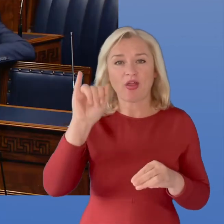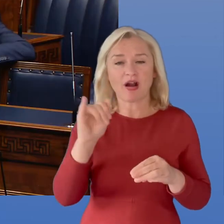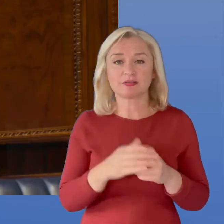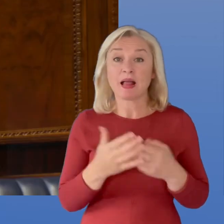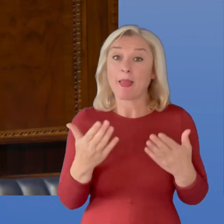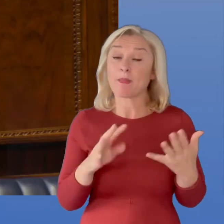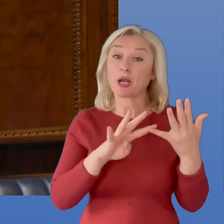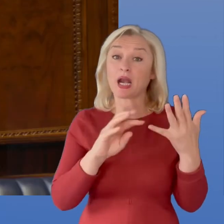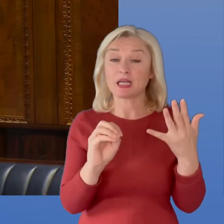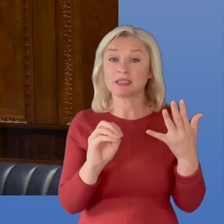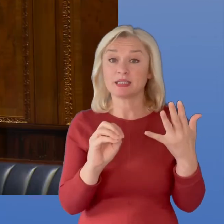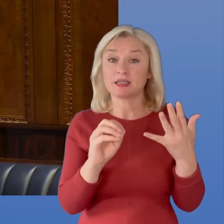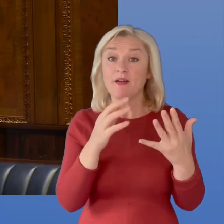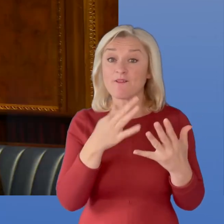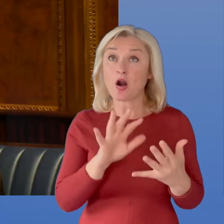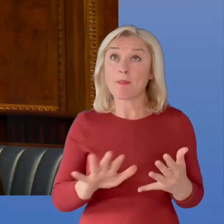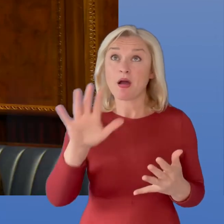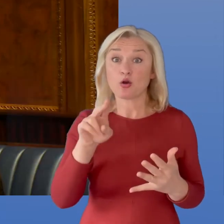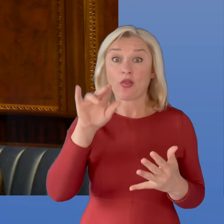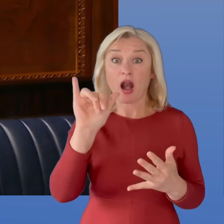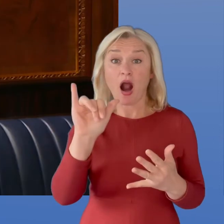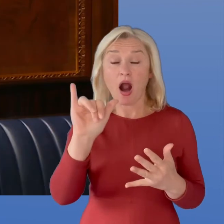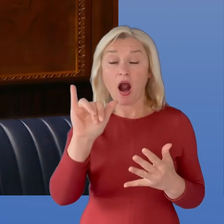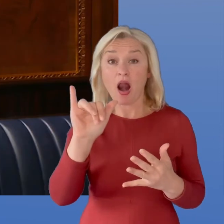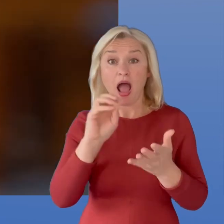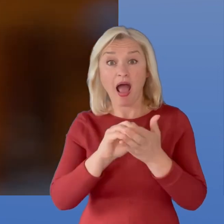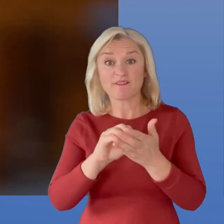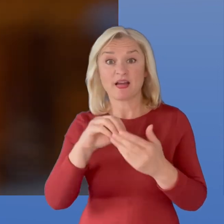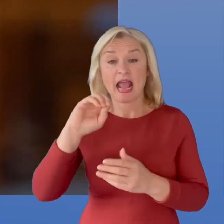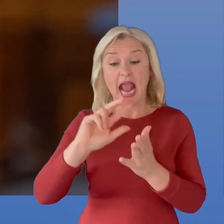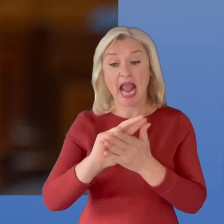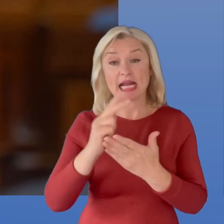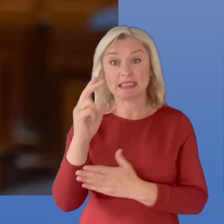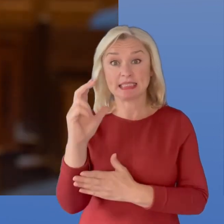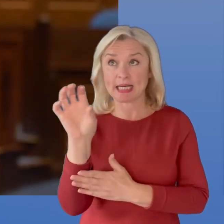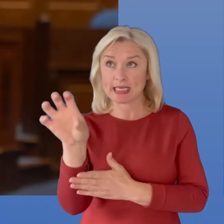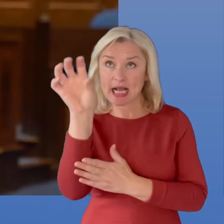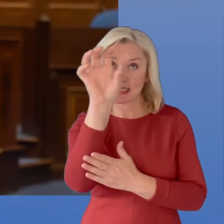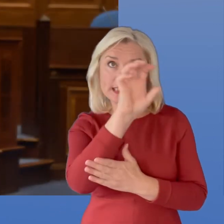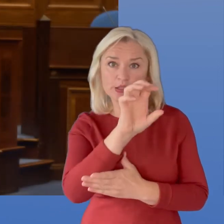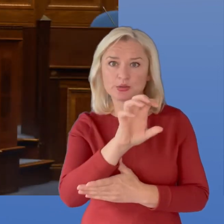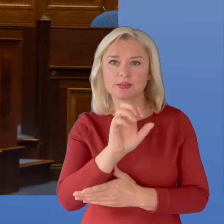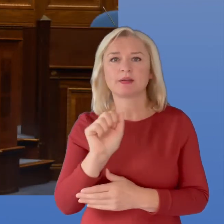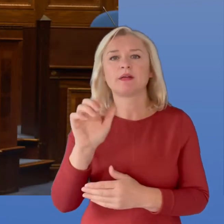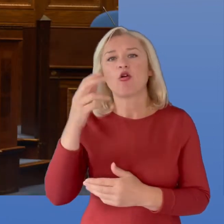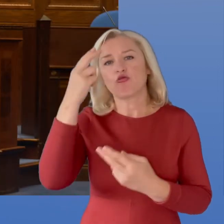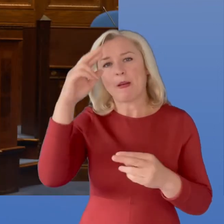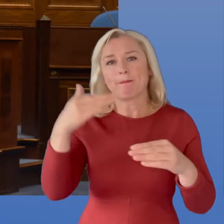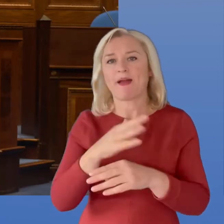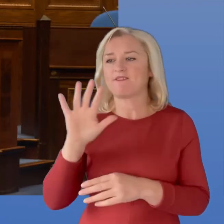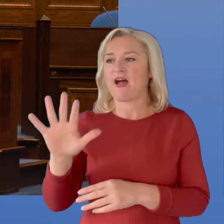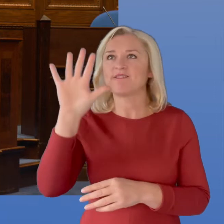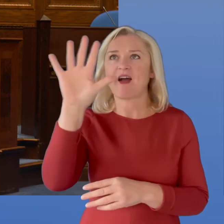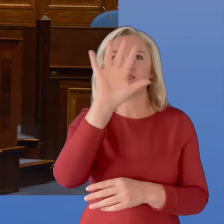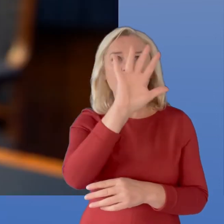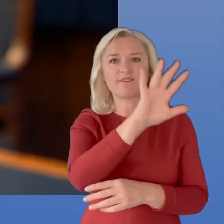5 from each of the 18 constituencies across Northern Ireland. Assembly sittings are presided over by the Speaker. Like speakers in